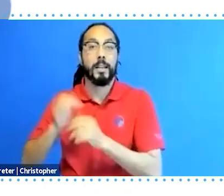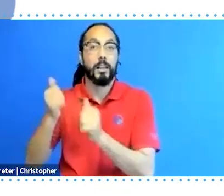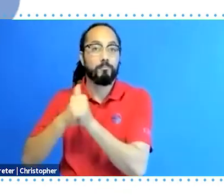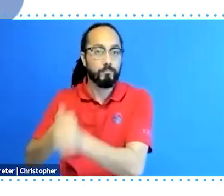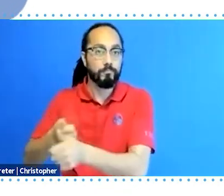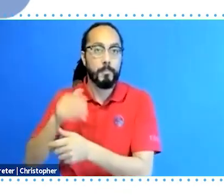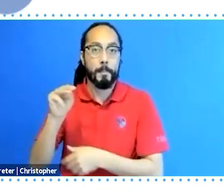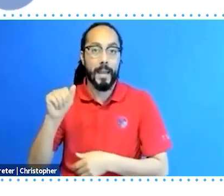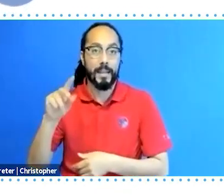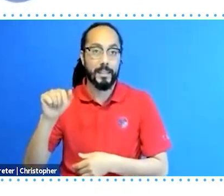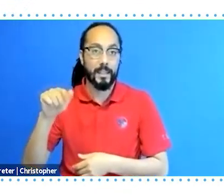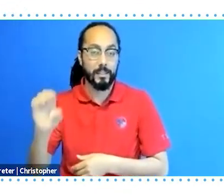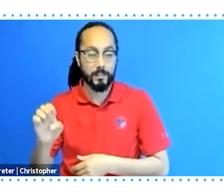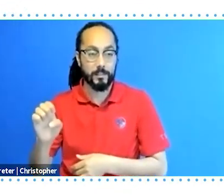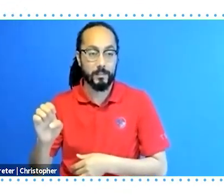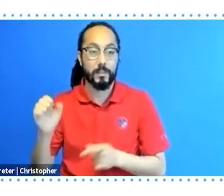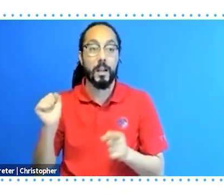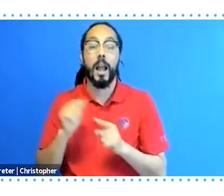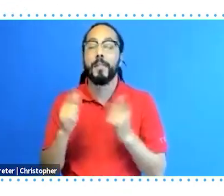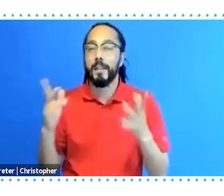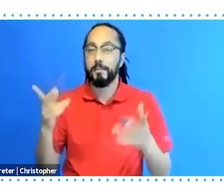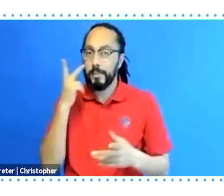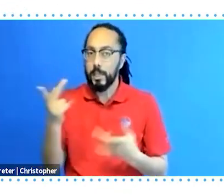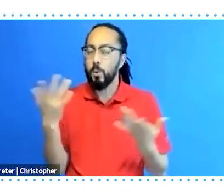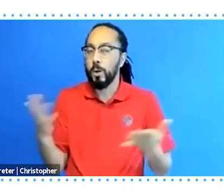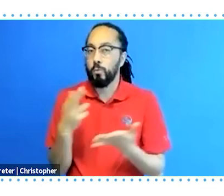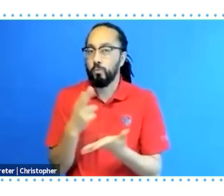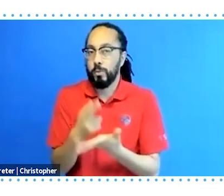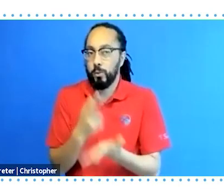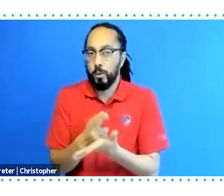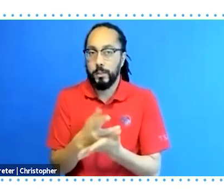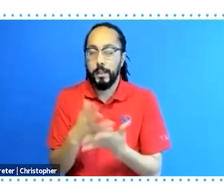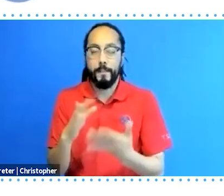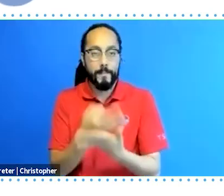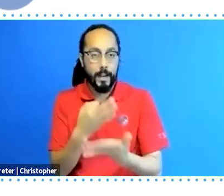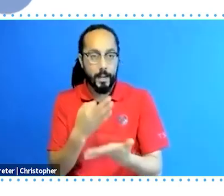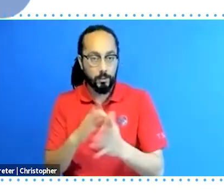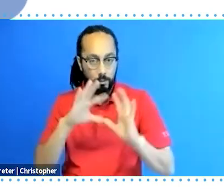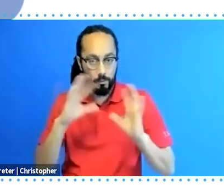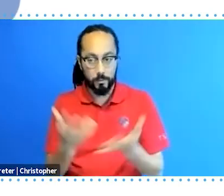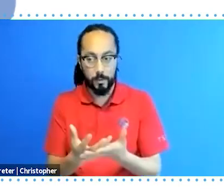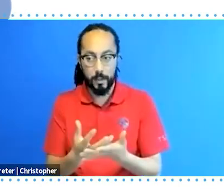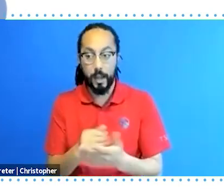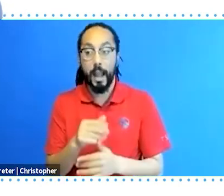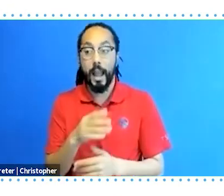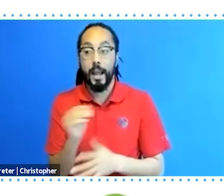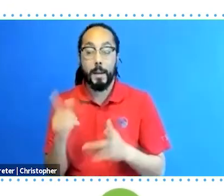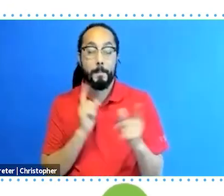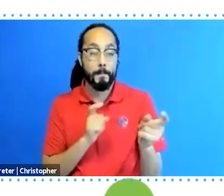direction, then therefore, what are the resources, the budget, the financial oversight, and then managing the